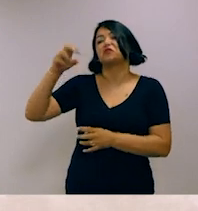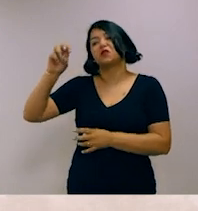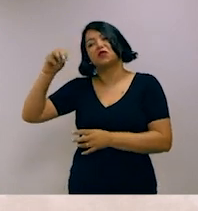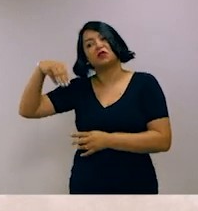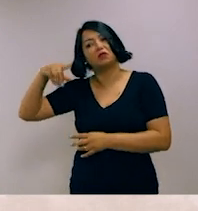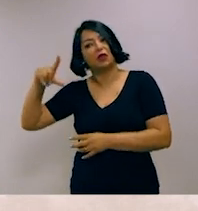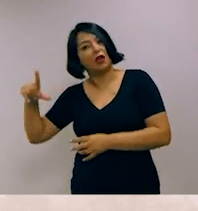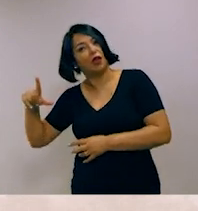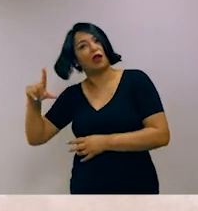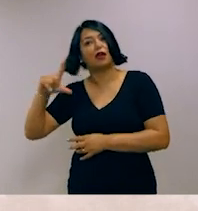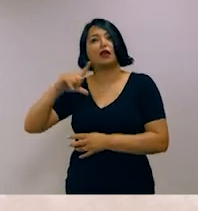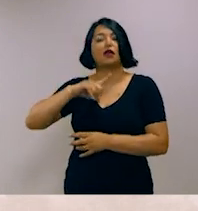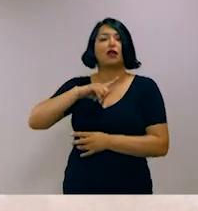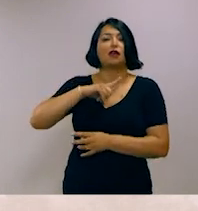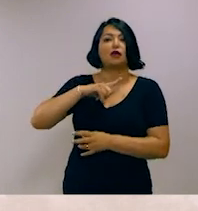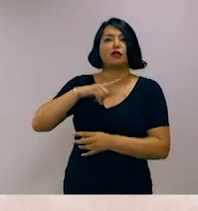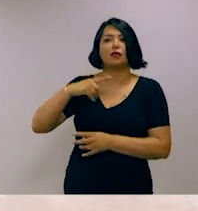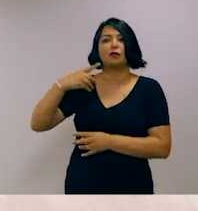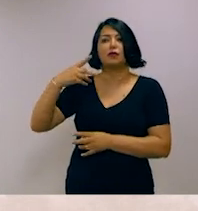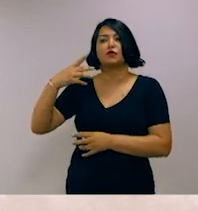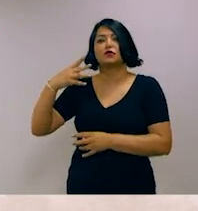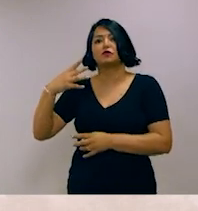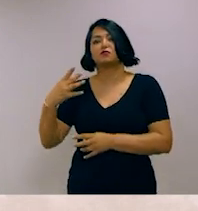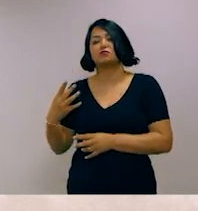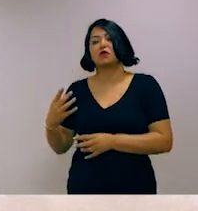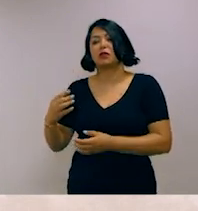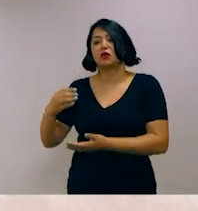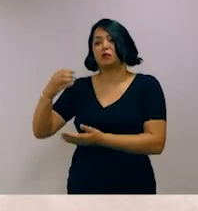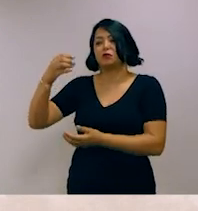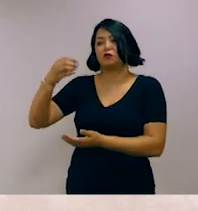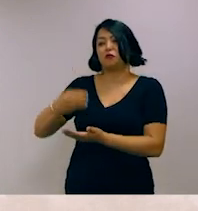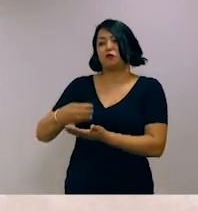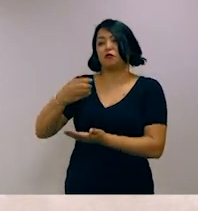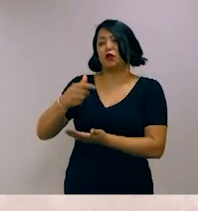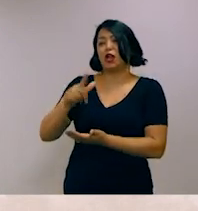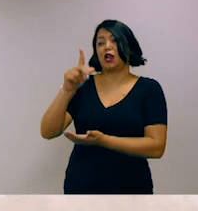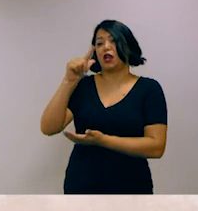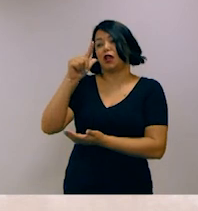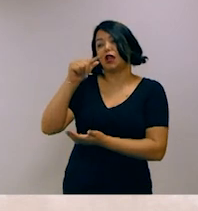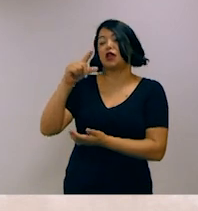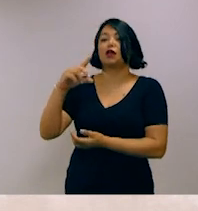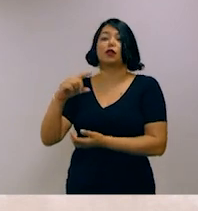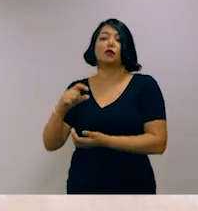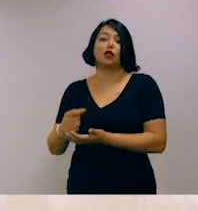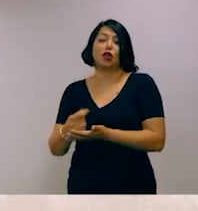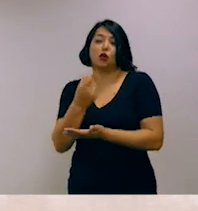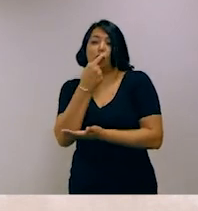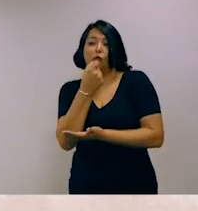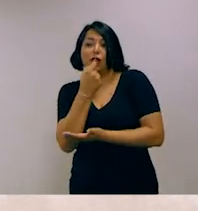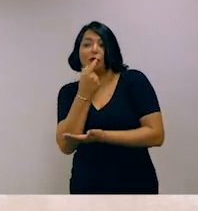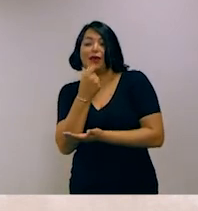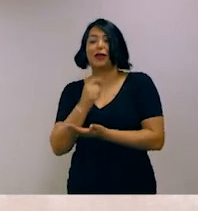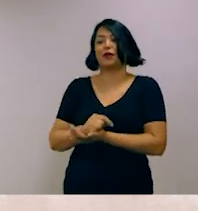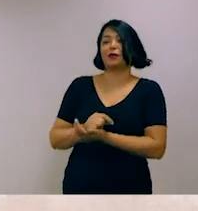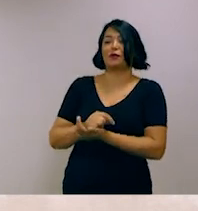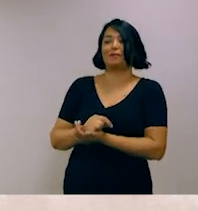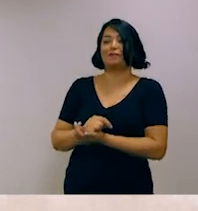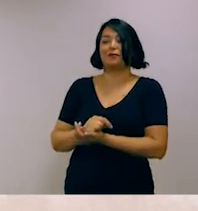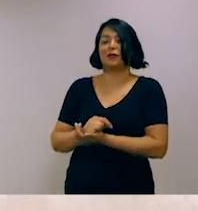600 milligrams as a trauma sign, 600 milligrams, 40 milligrams, 15